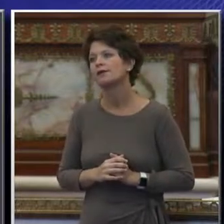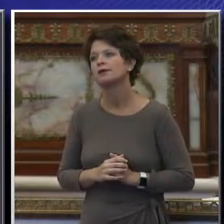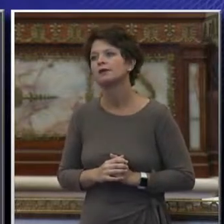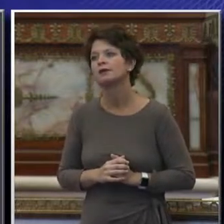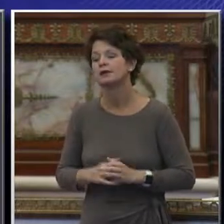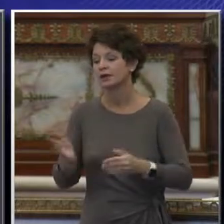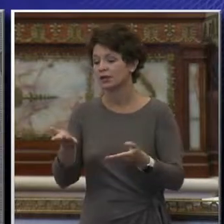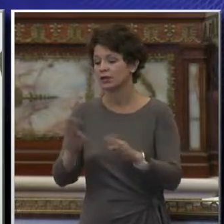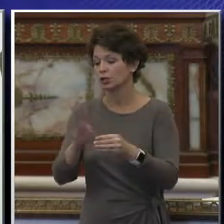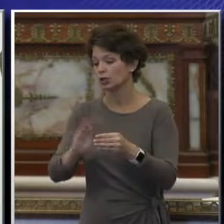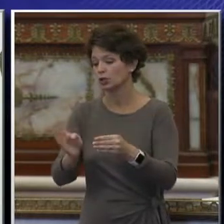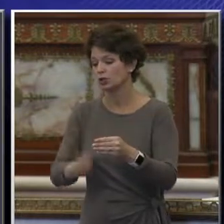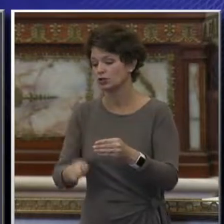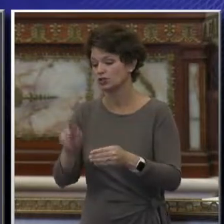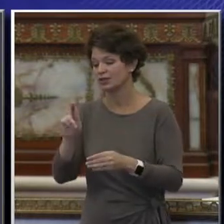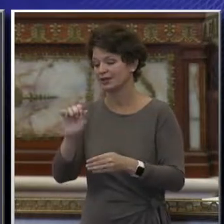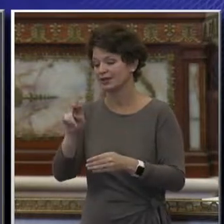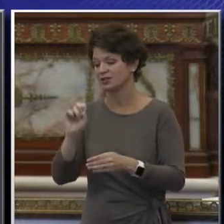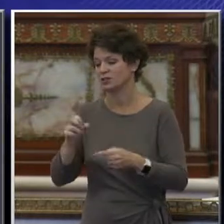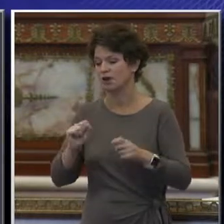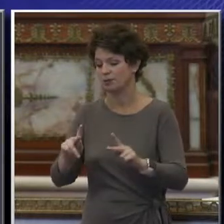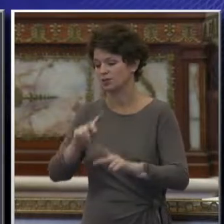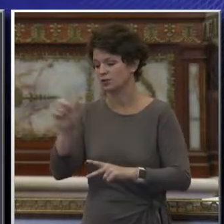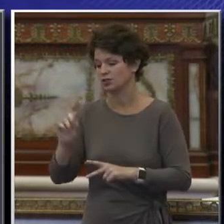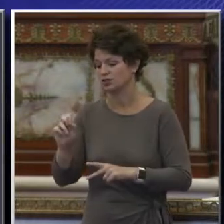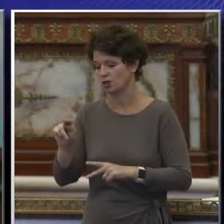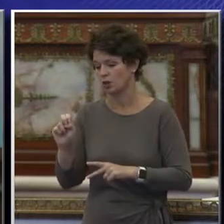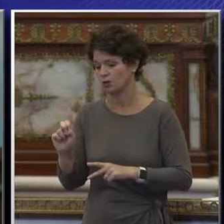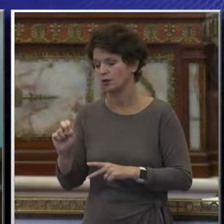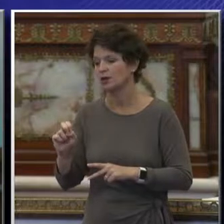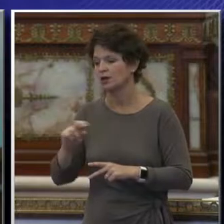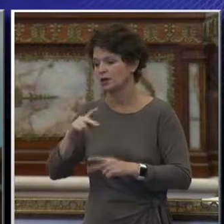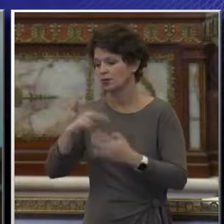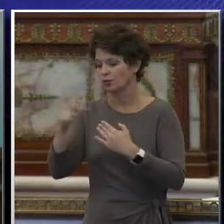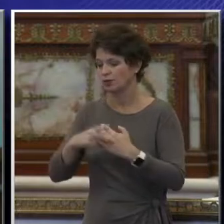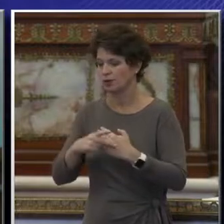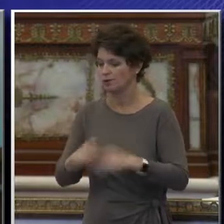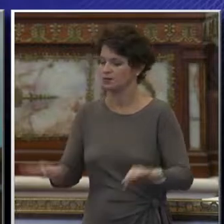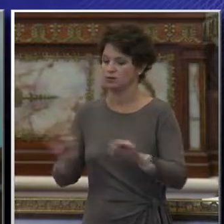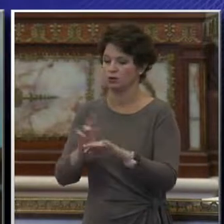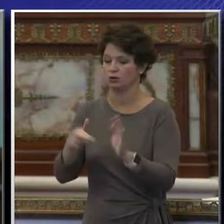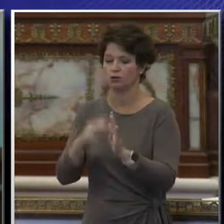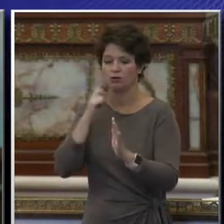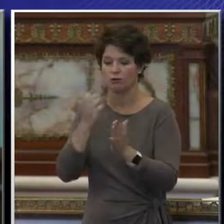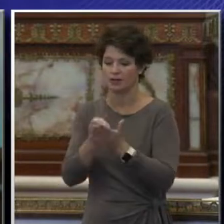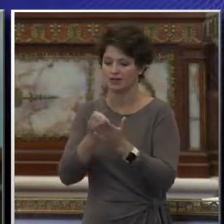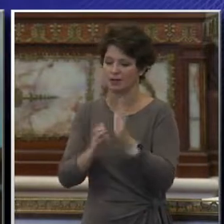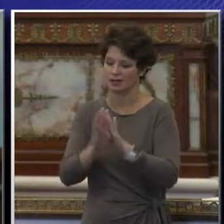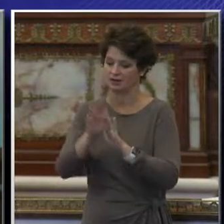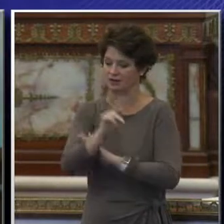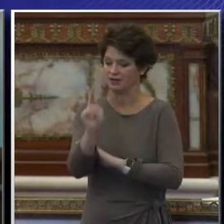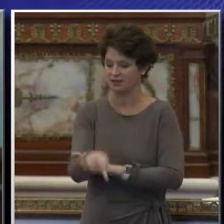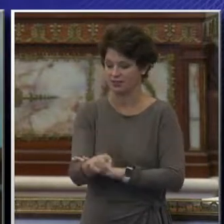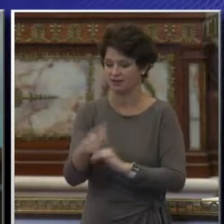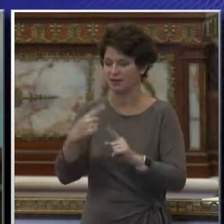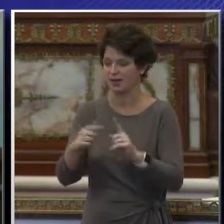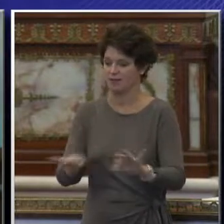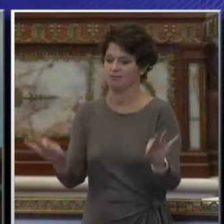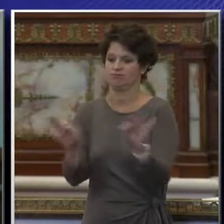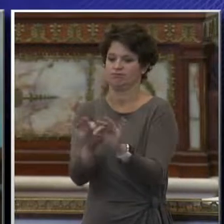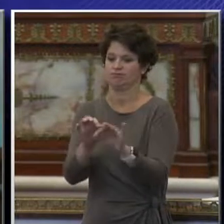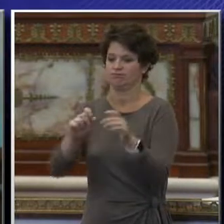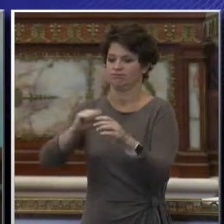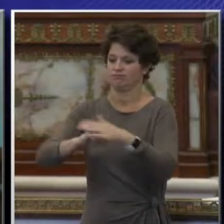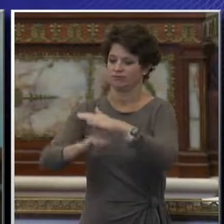In conclusion, the Keystone Opportunity Zone program plays a vital role in the continued economic development of Philadelphia and is a key